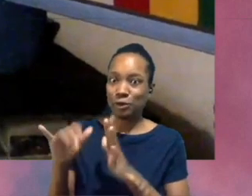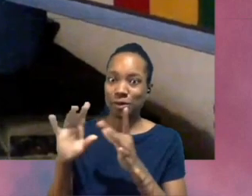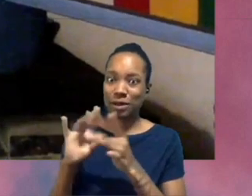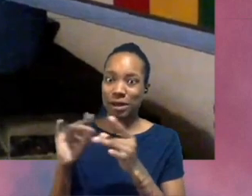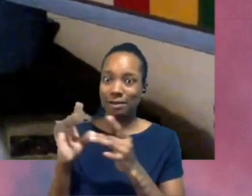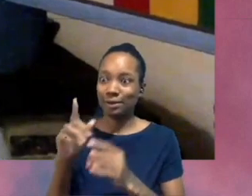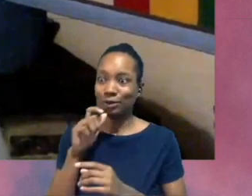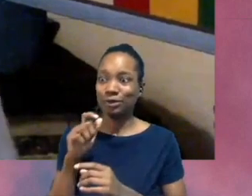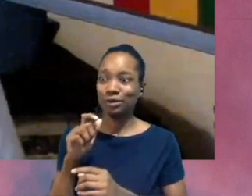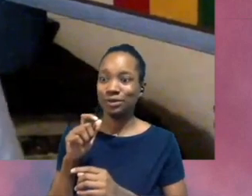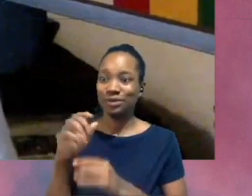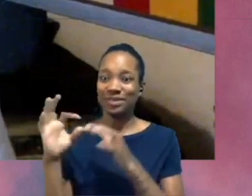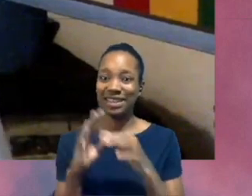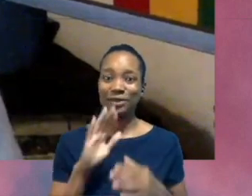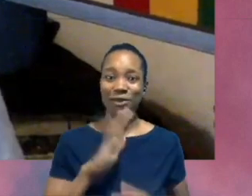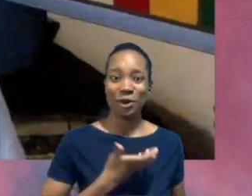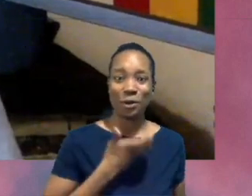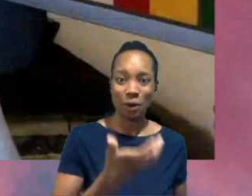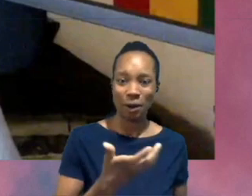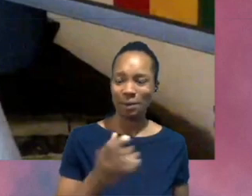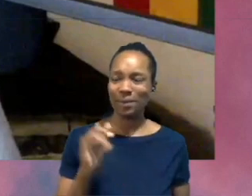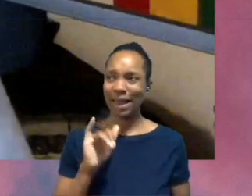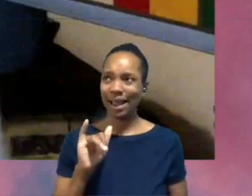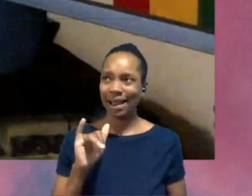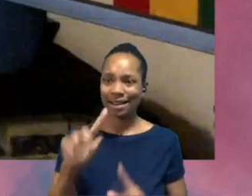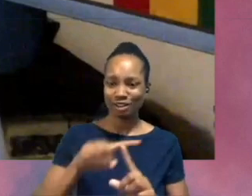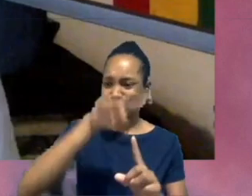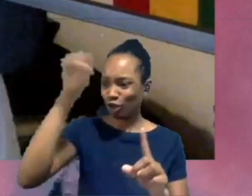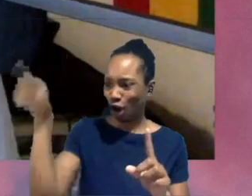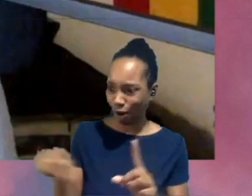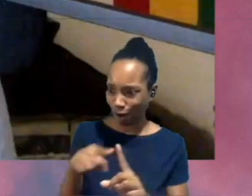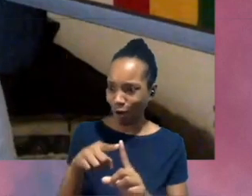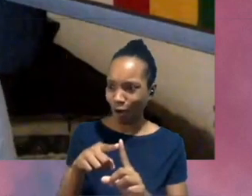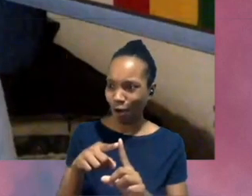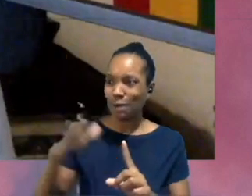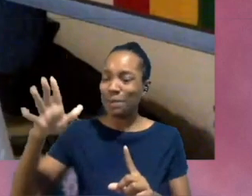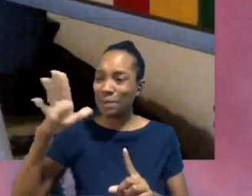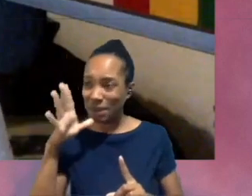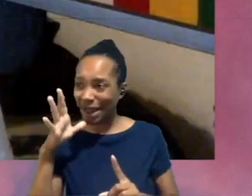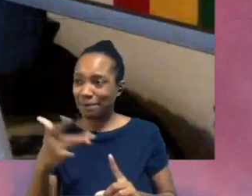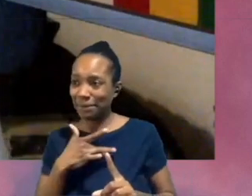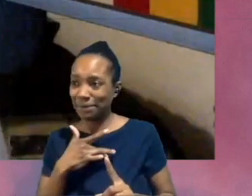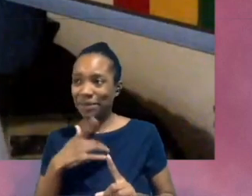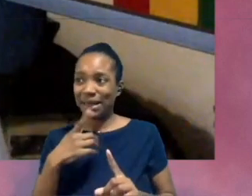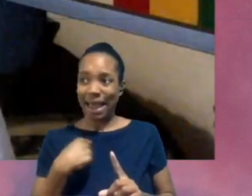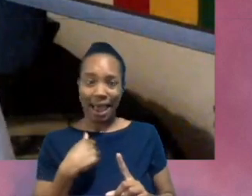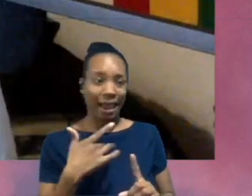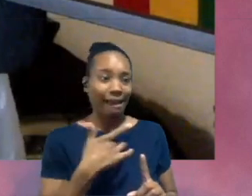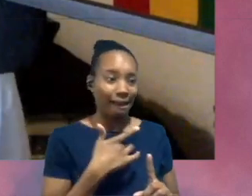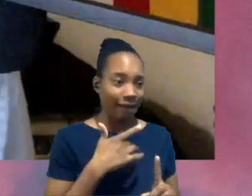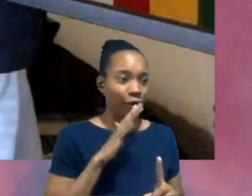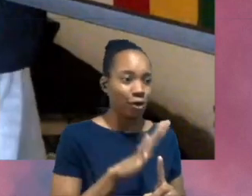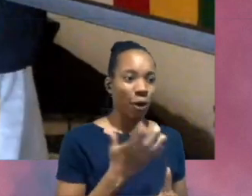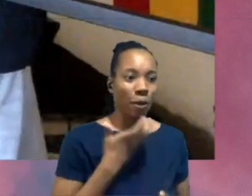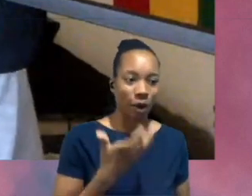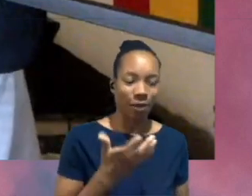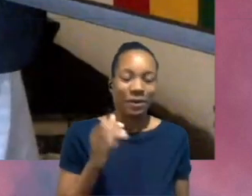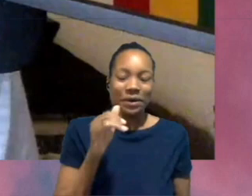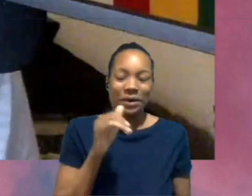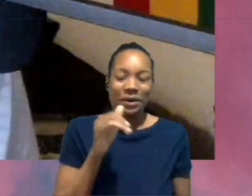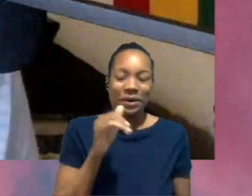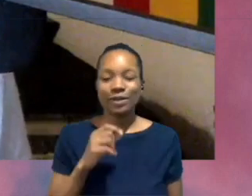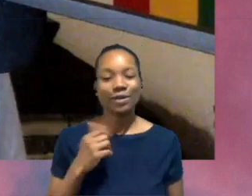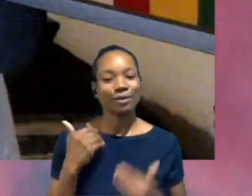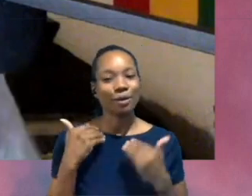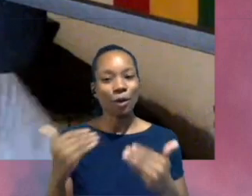oh, look at this full circle. Like, oh my God. Anyway, I'm gonna stop. Y'all go cop the book, No Matter the Wreckage, on